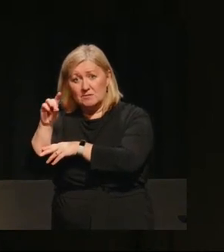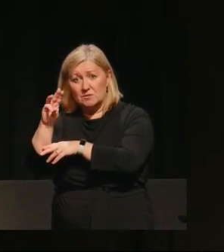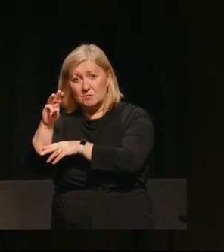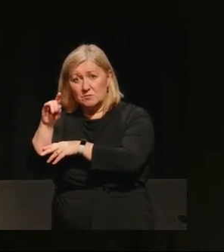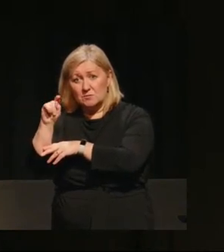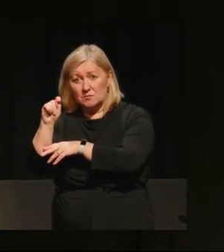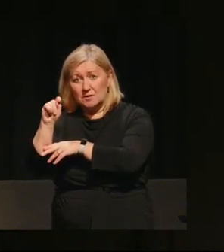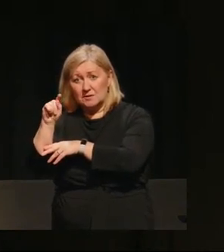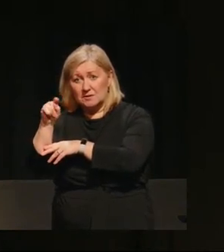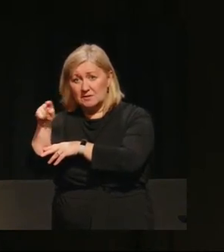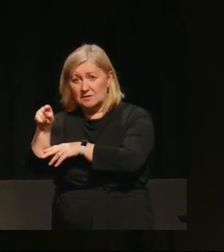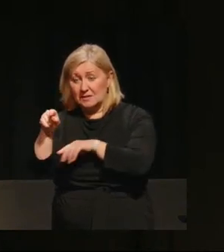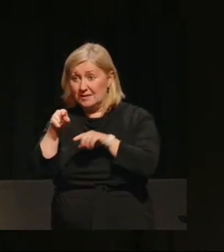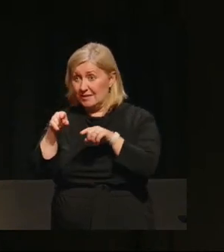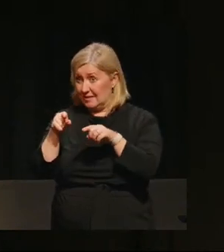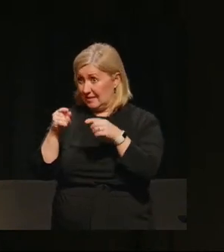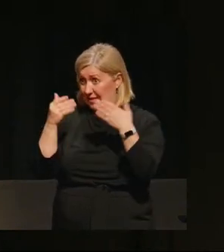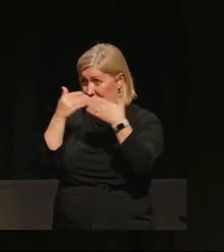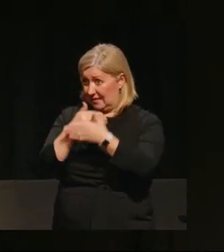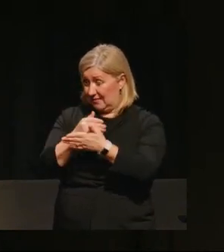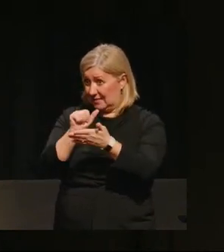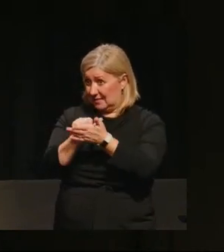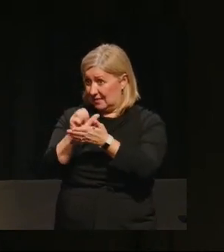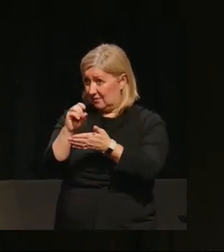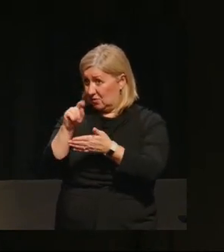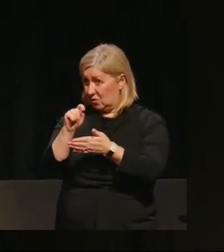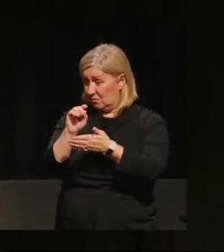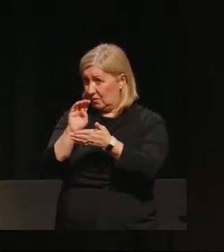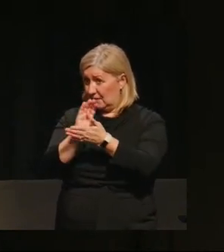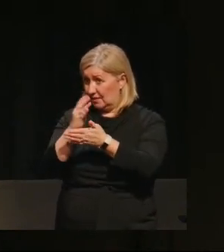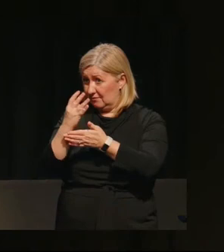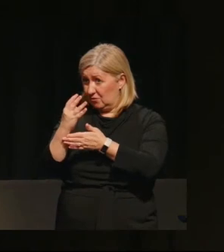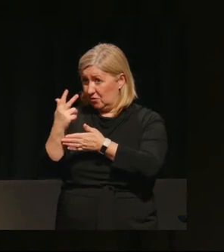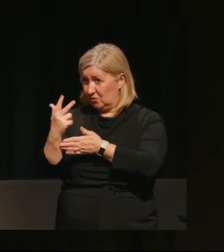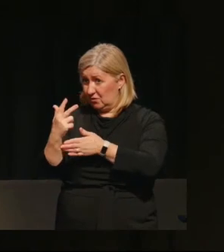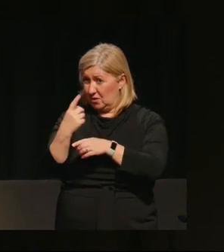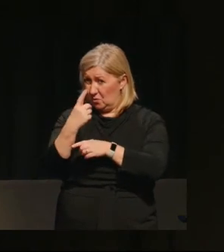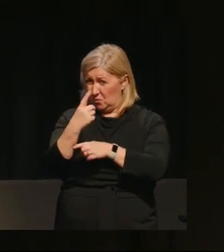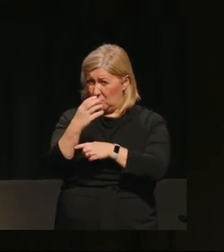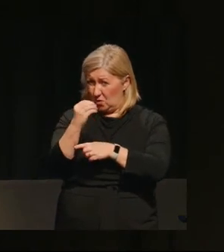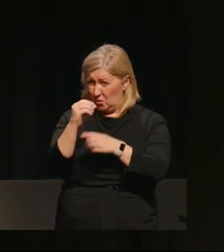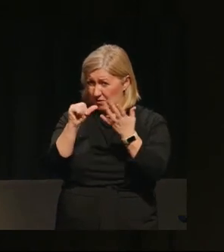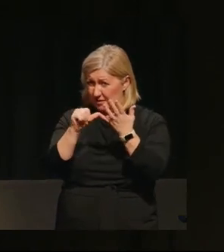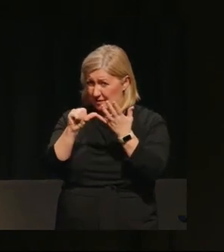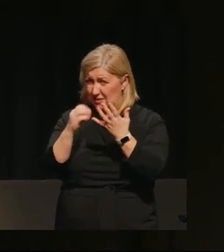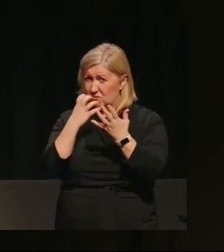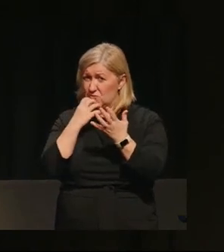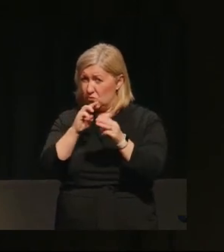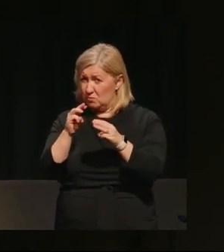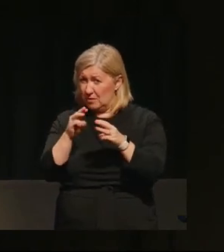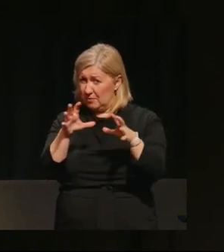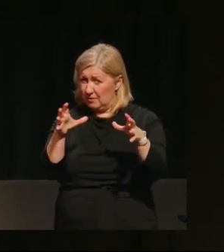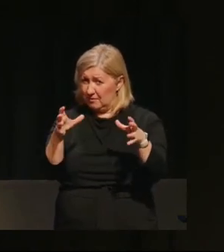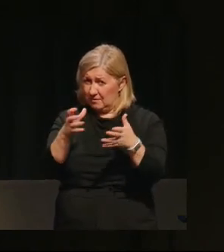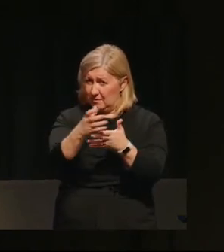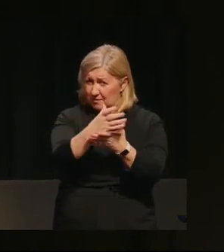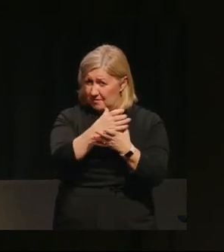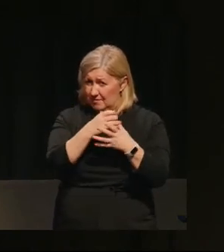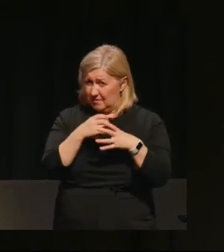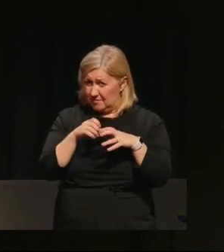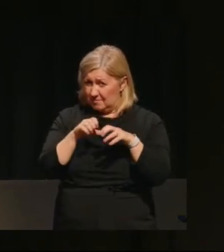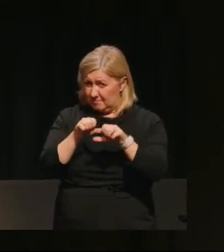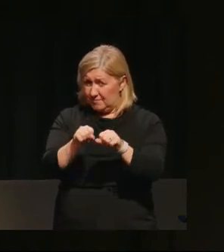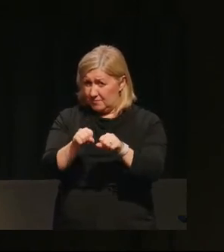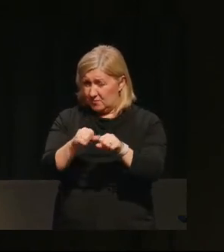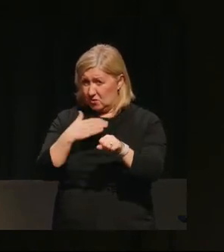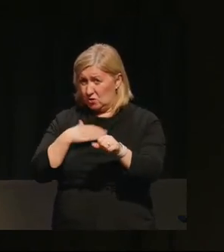of October, 1943, only 16 people survived. My grandfather, Enzo